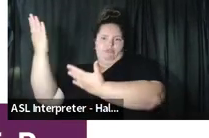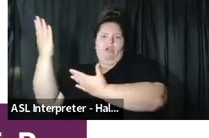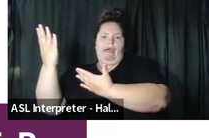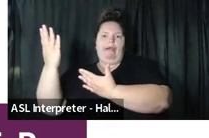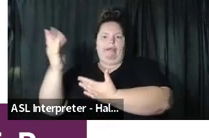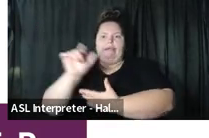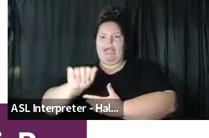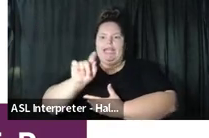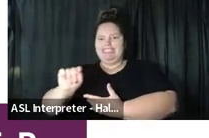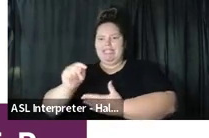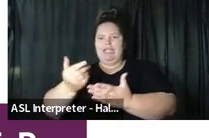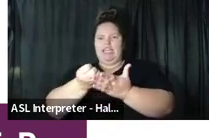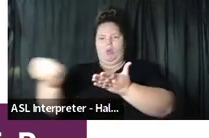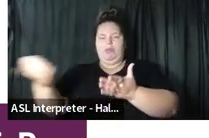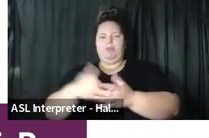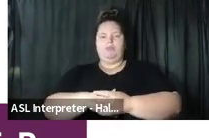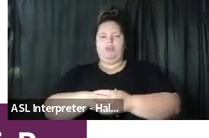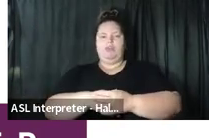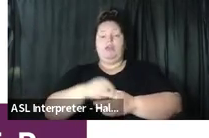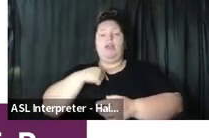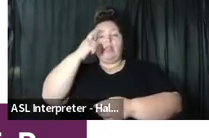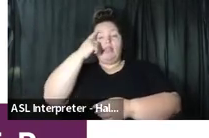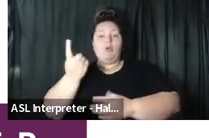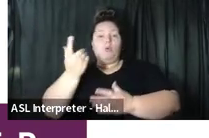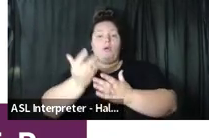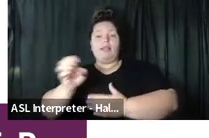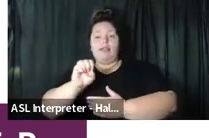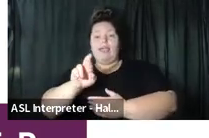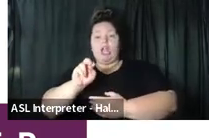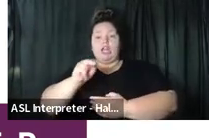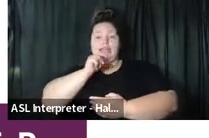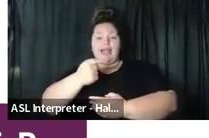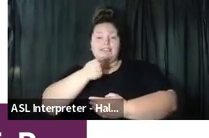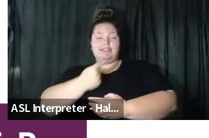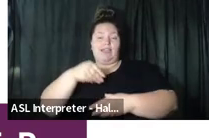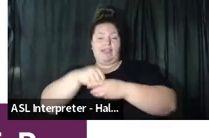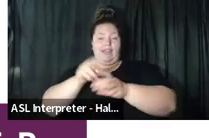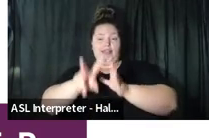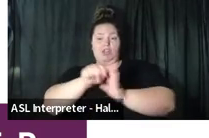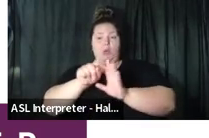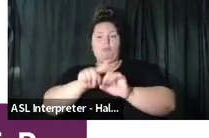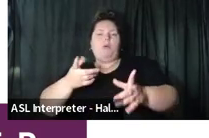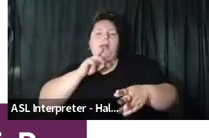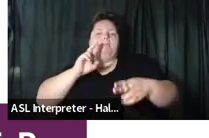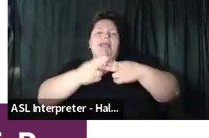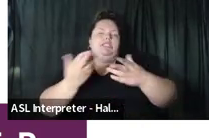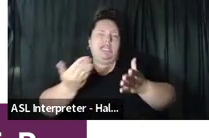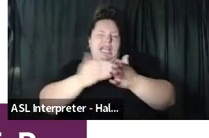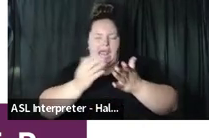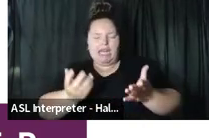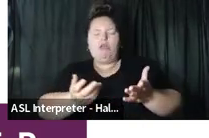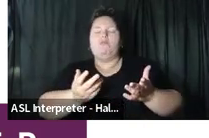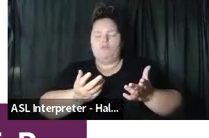I think one thing that Aaron did not say in the video, I'm not quite sure, but just wanted to take the time